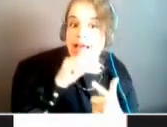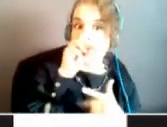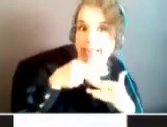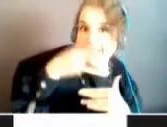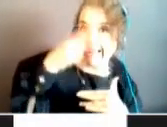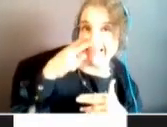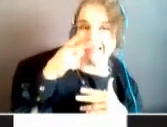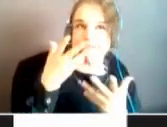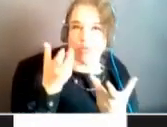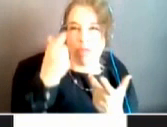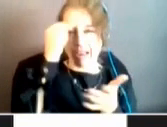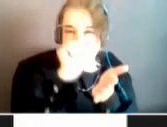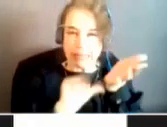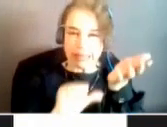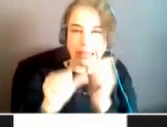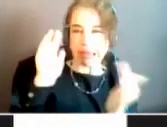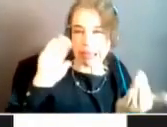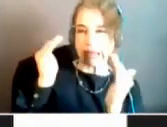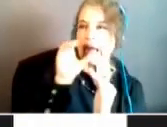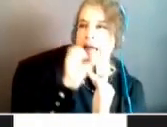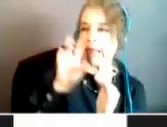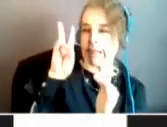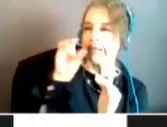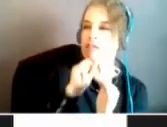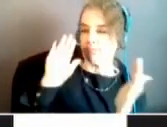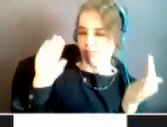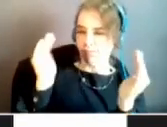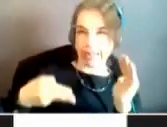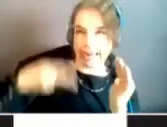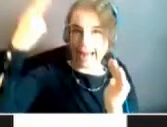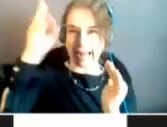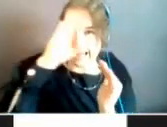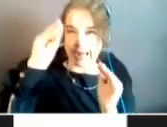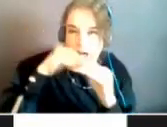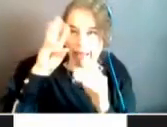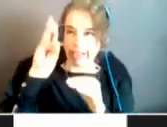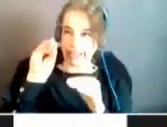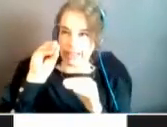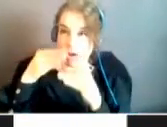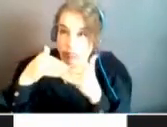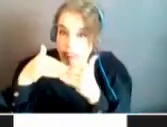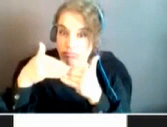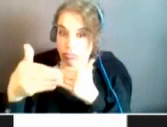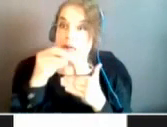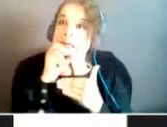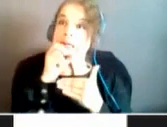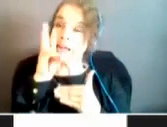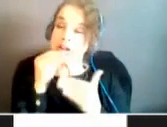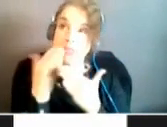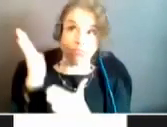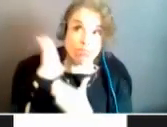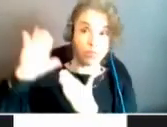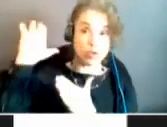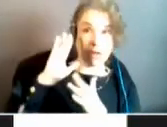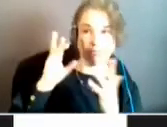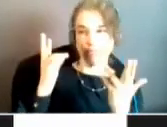higher rates of suicide death than those in their 70s, which were higher than in their 60s and so on. However, in the past decade,